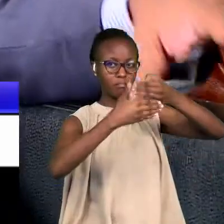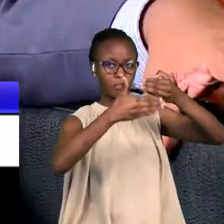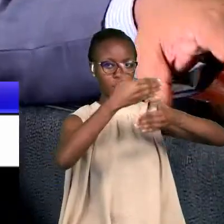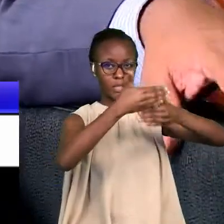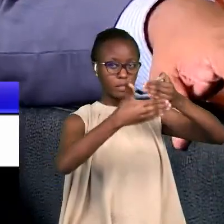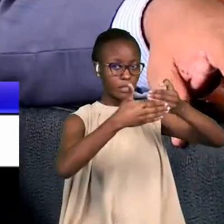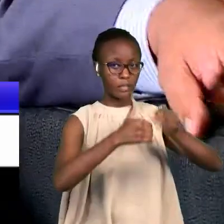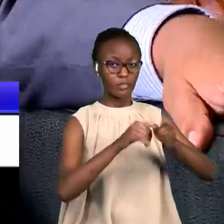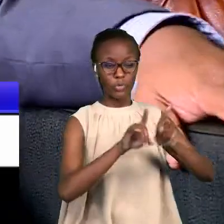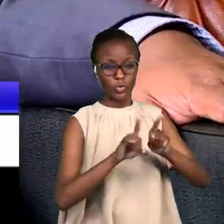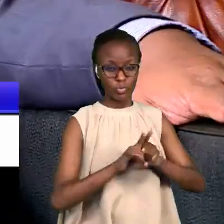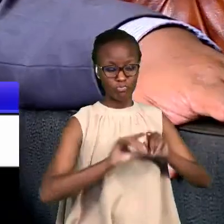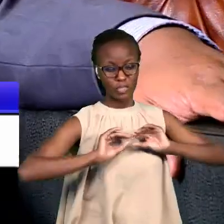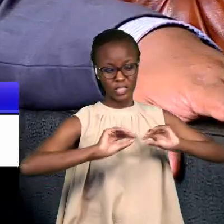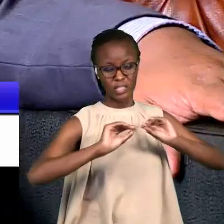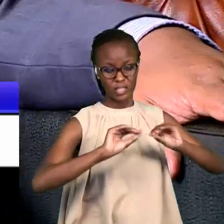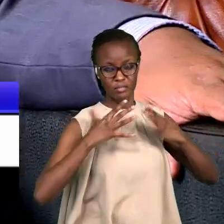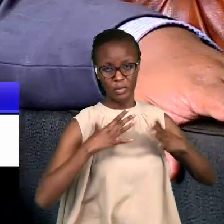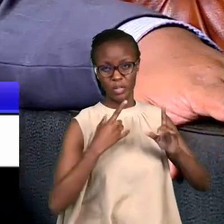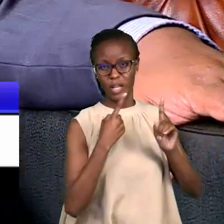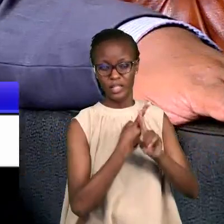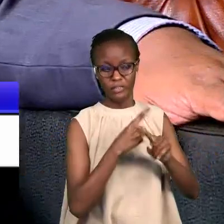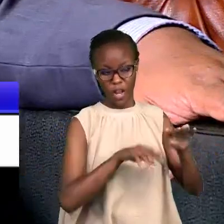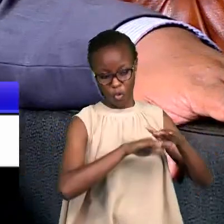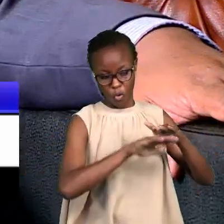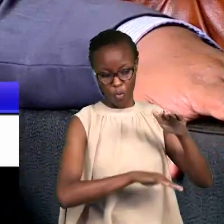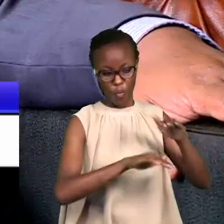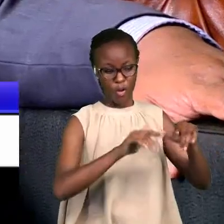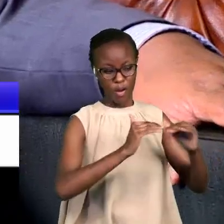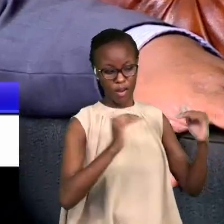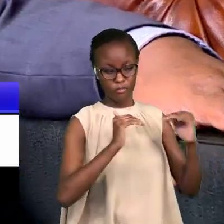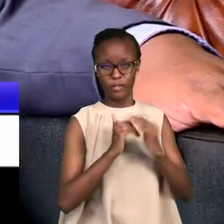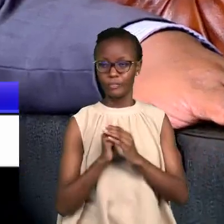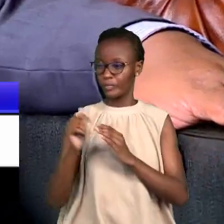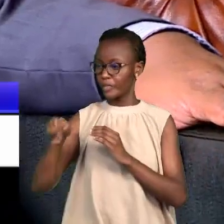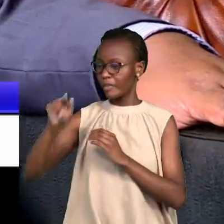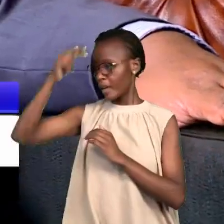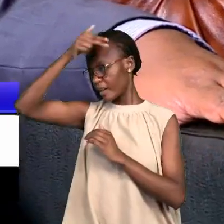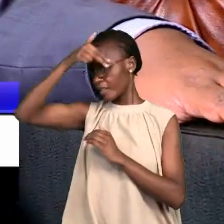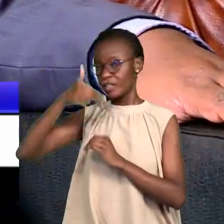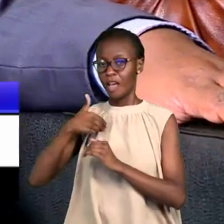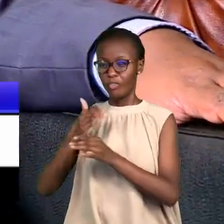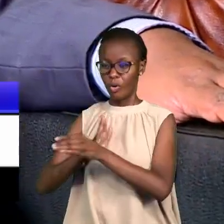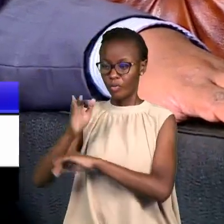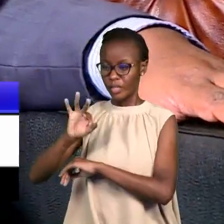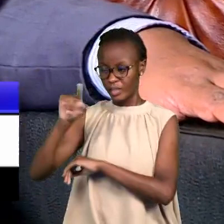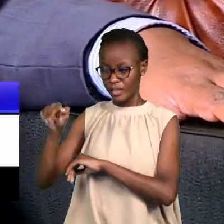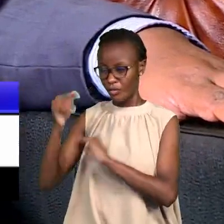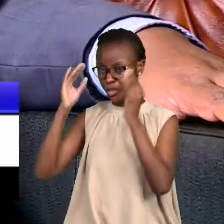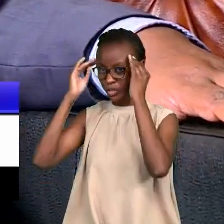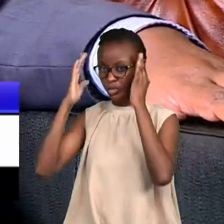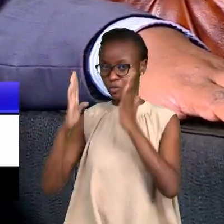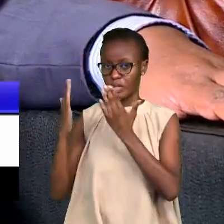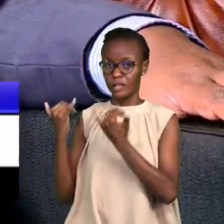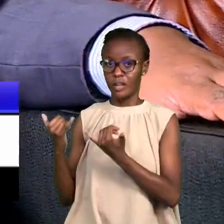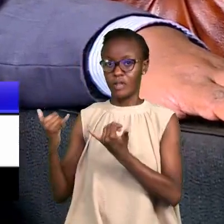continue producing these people at the technical level. Your graduates, yes. Mr. Muthaka, you yes. said you now have more than 3,000 students.